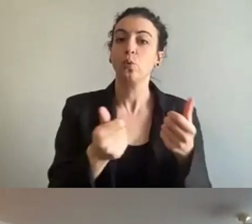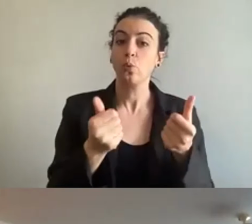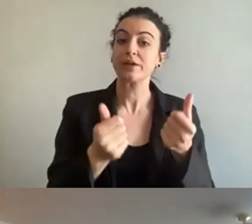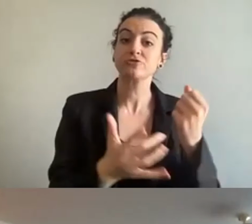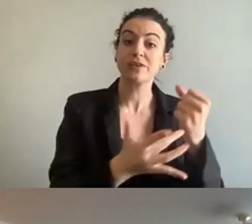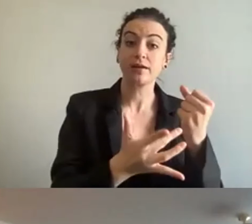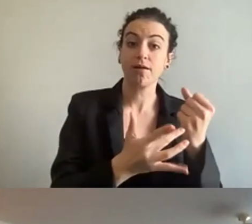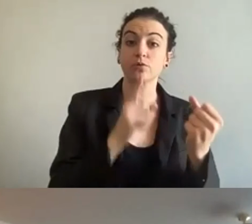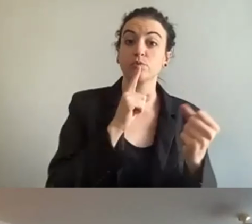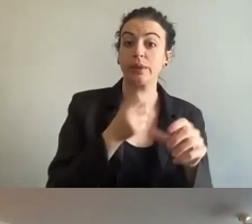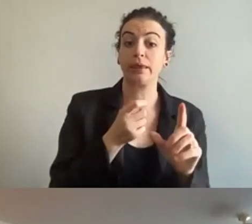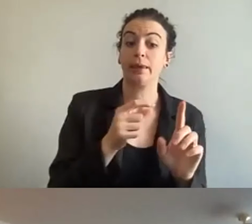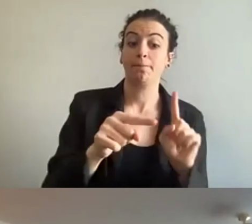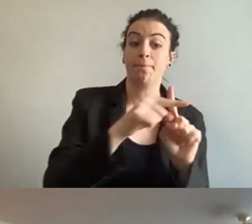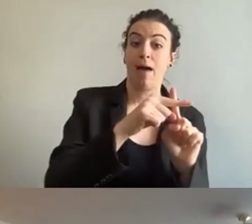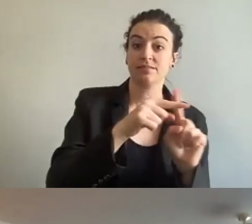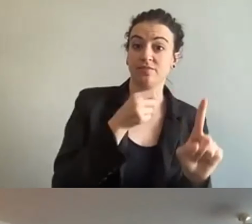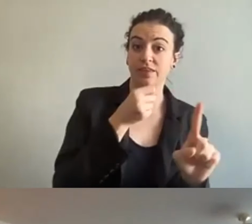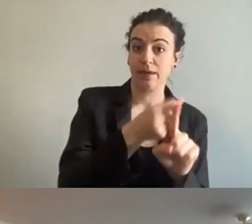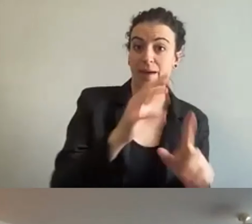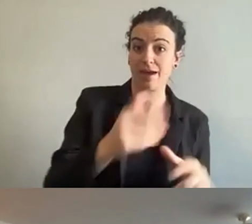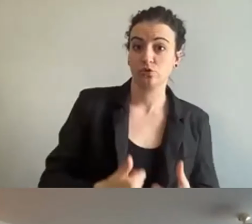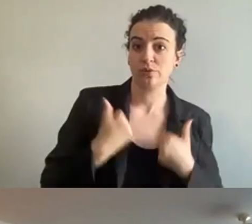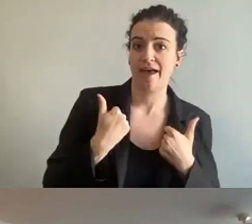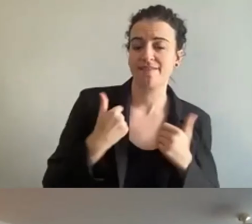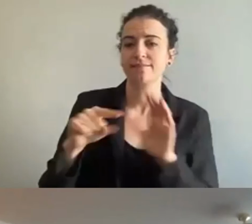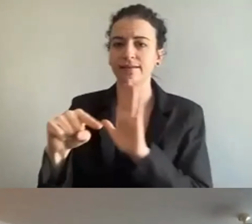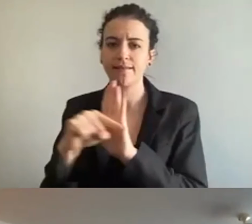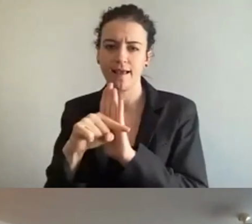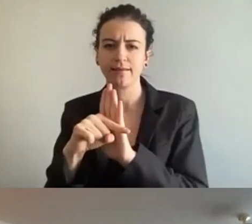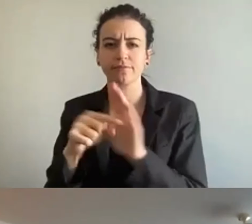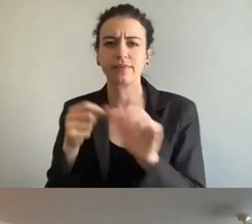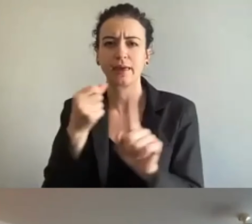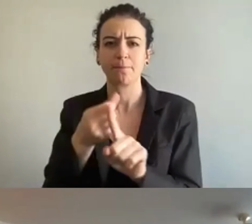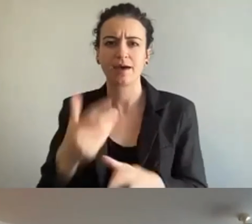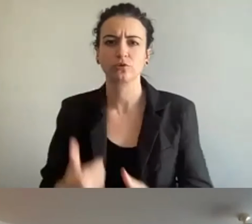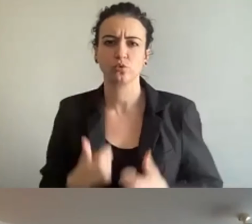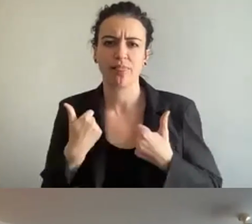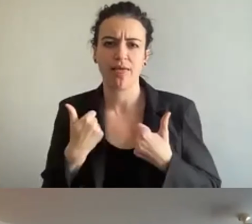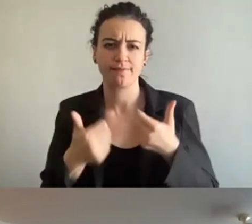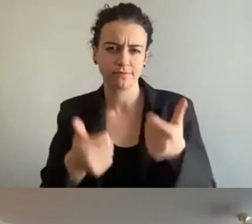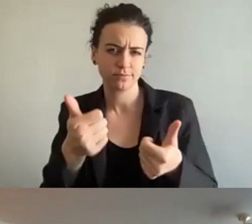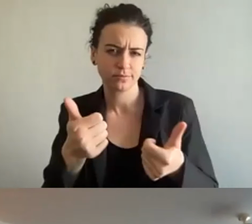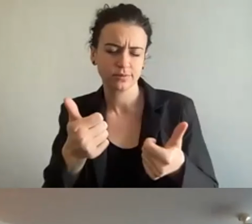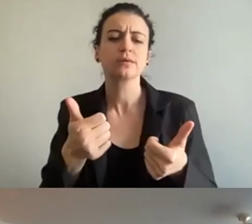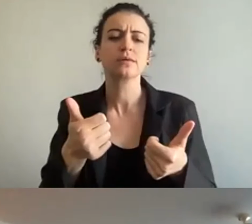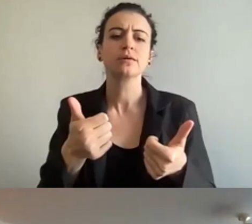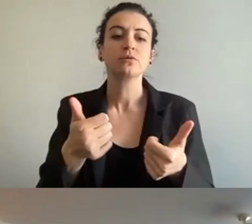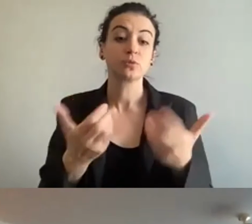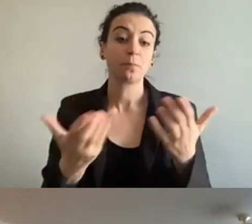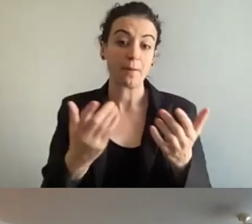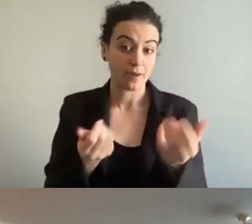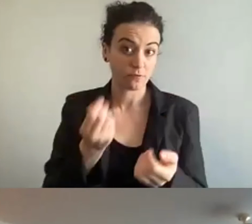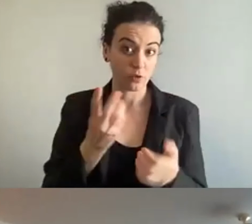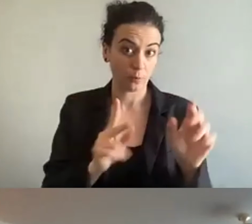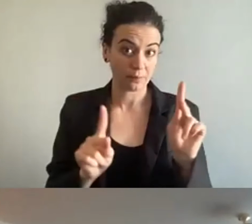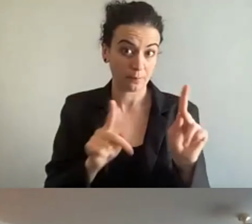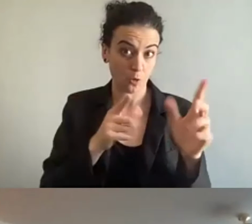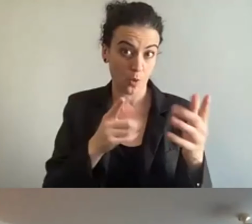So, we may even have a couple of our tech ambassadors who want to just tell us what that is. What do you guys think?